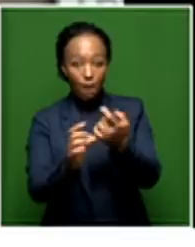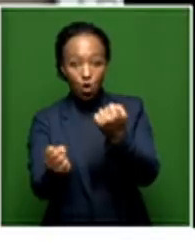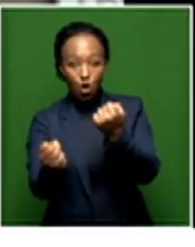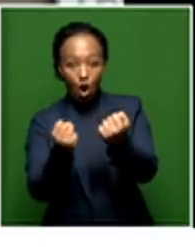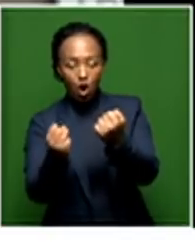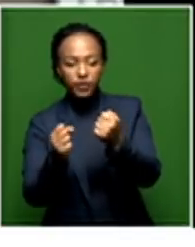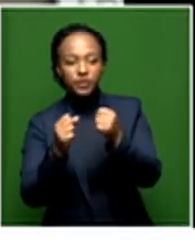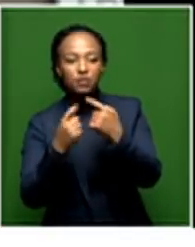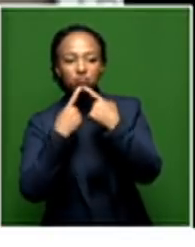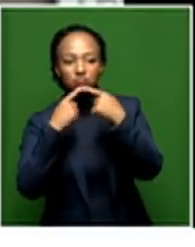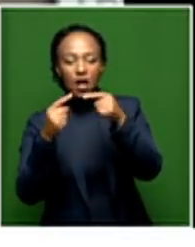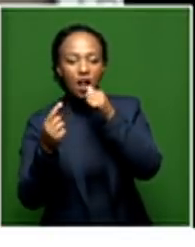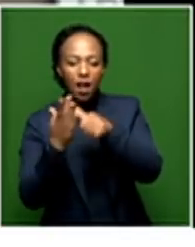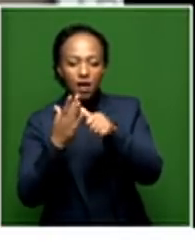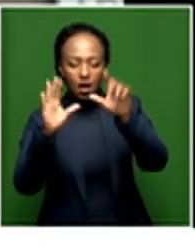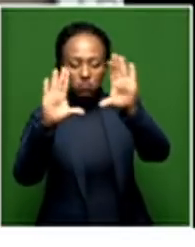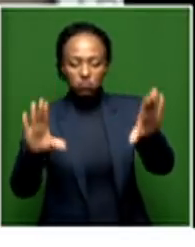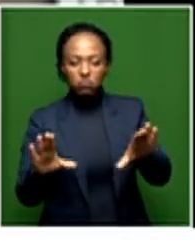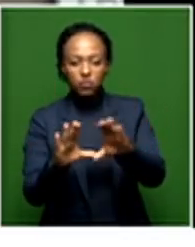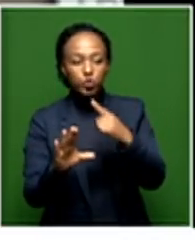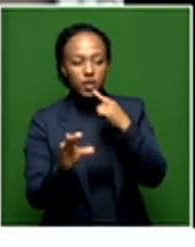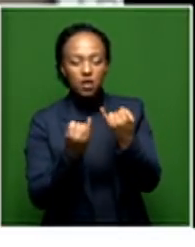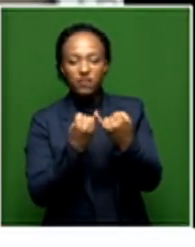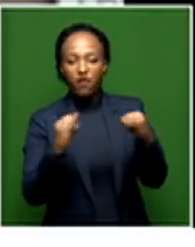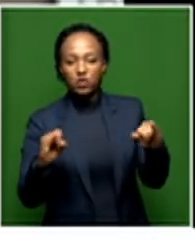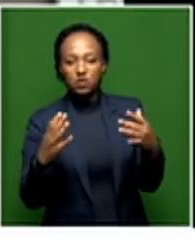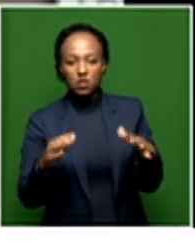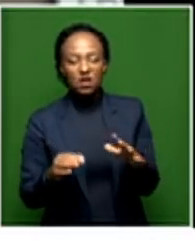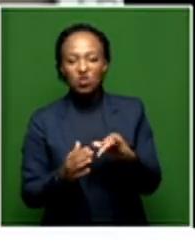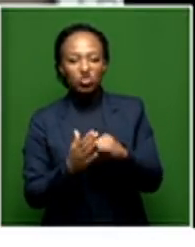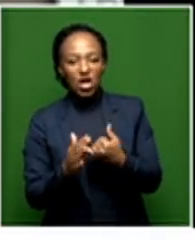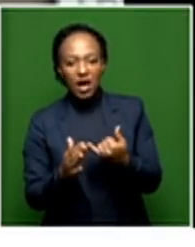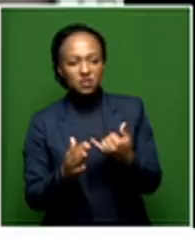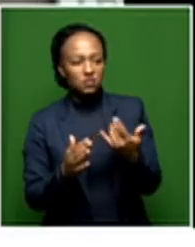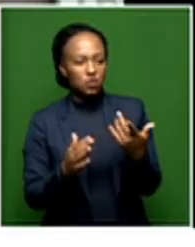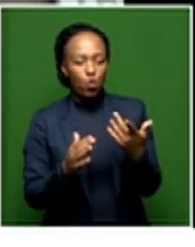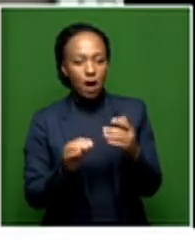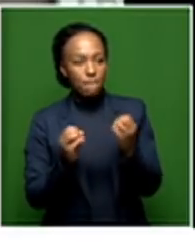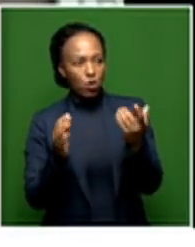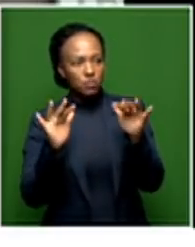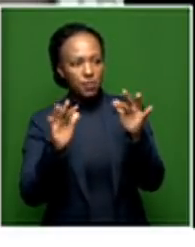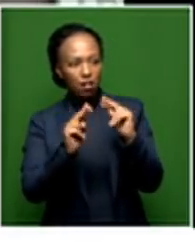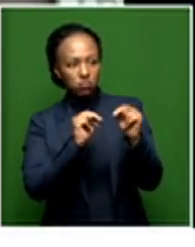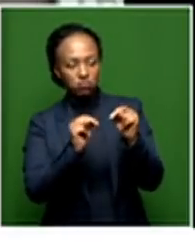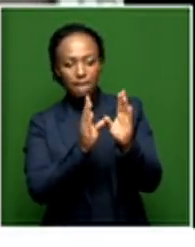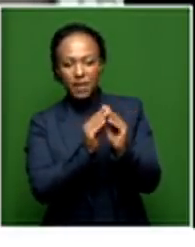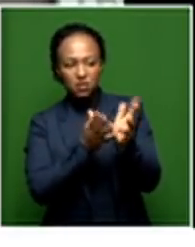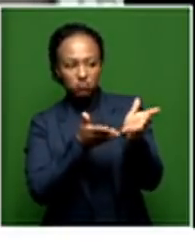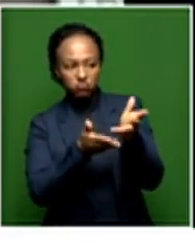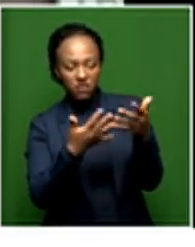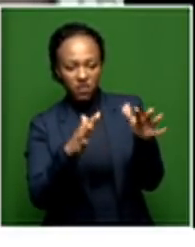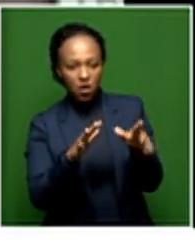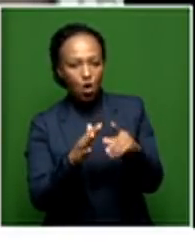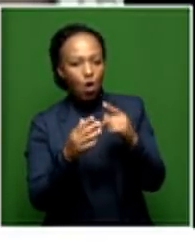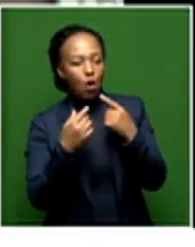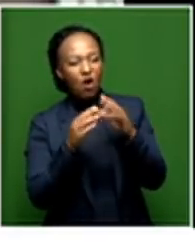You cannot just treat it as an engagement like most people still do. You cannot just dissolve